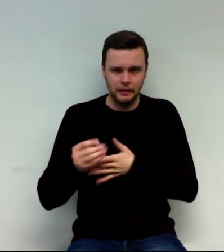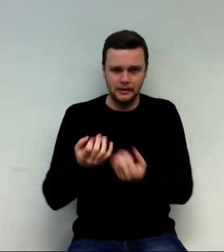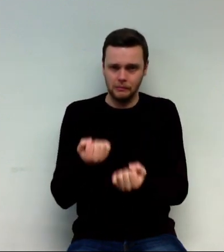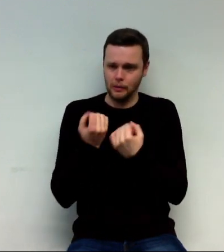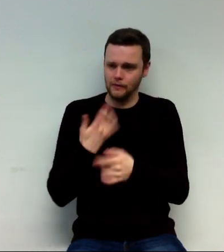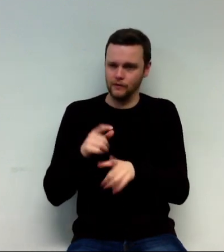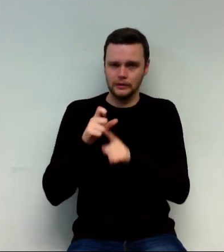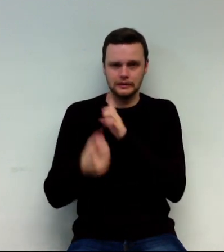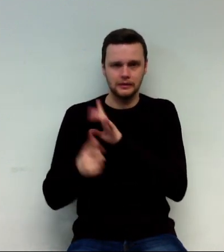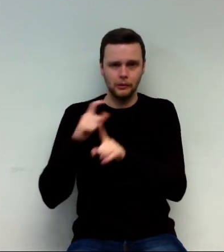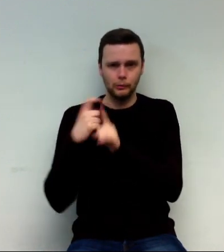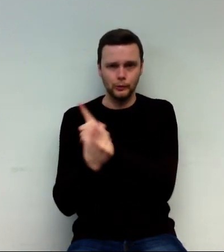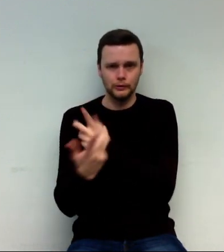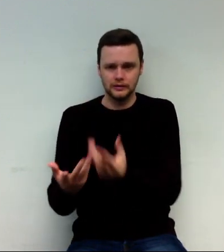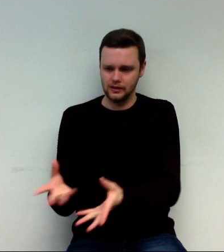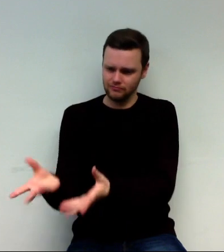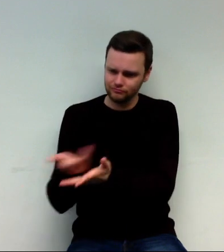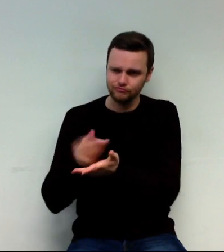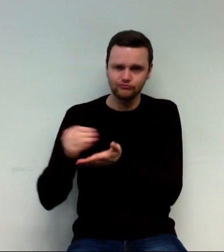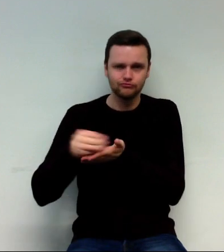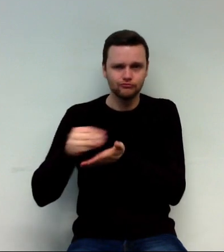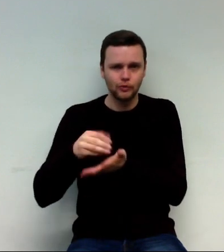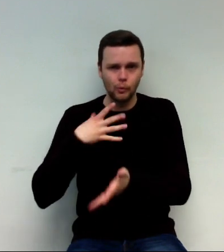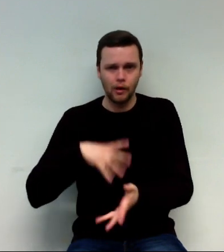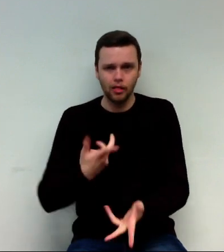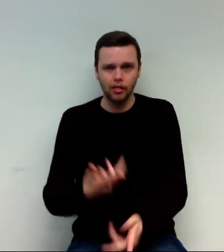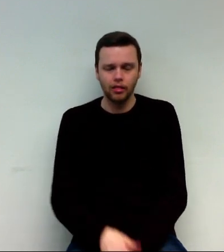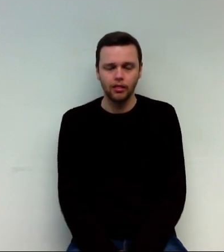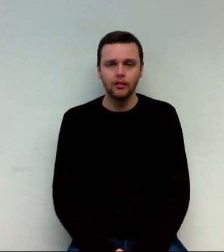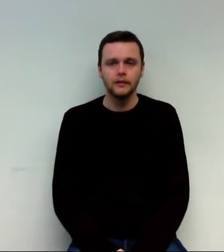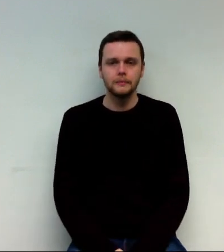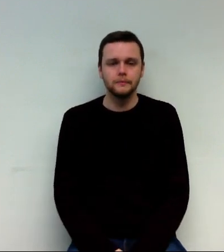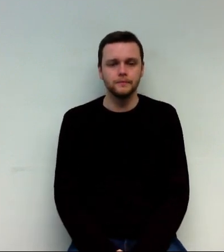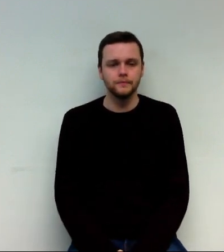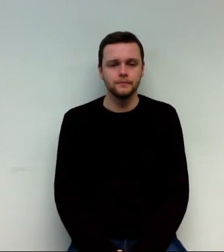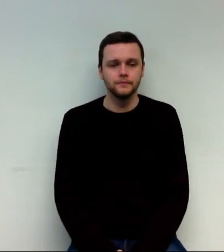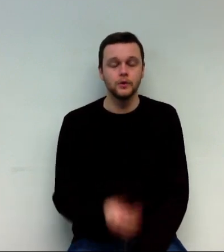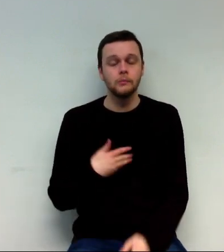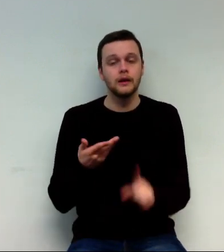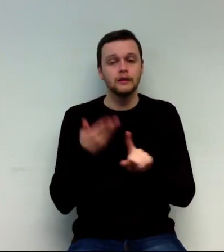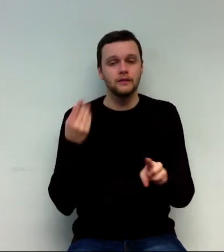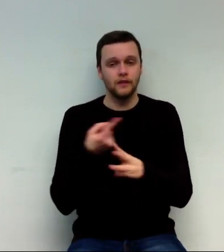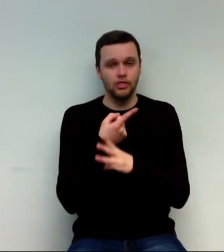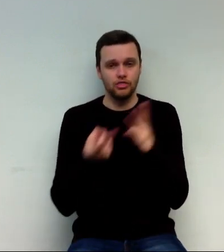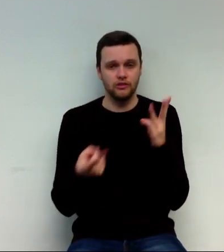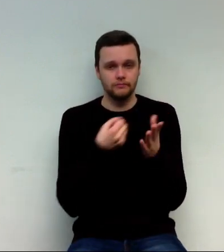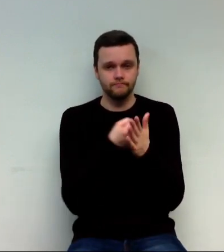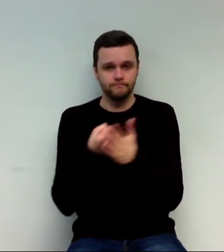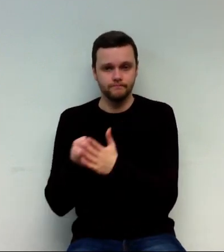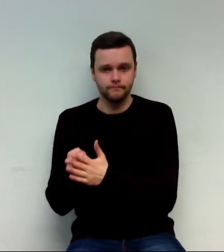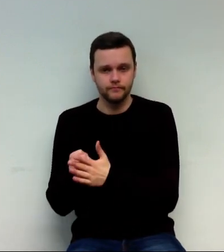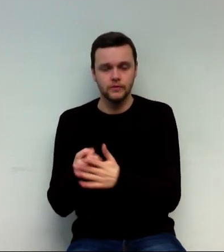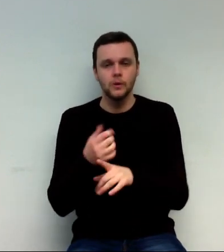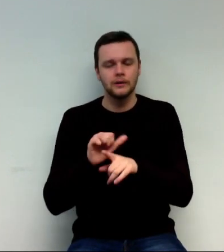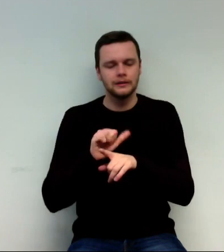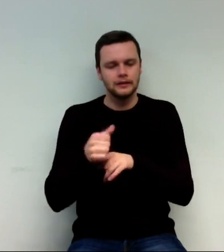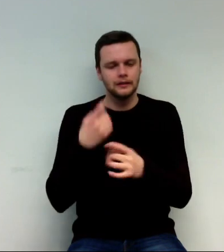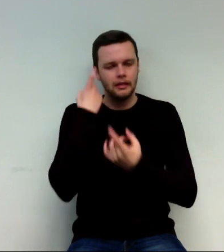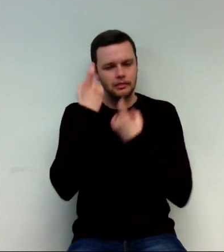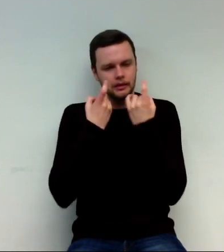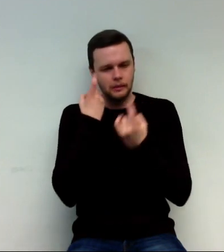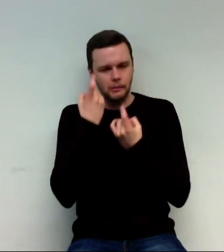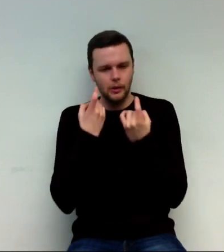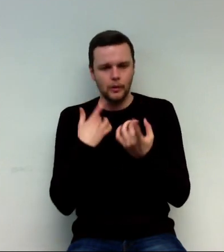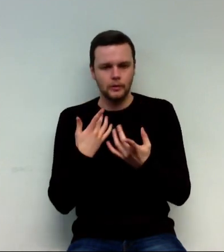the disabled community. So we've identified some of the three barriers we want to look at today. So I guess next, shall we look at some of the